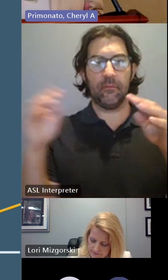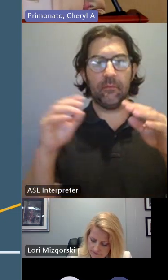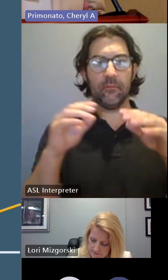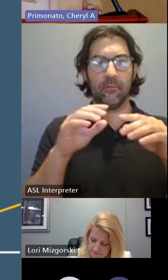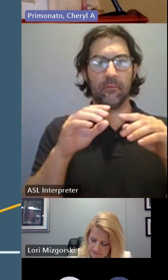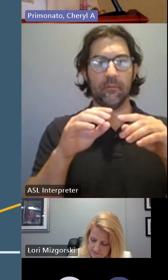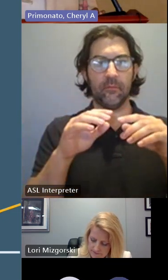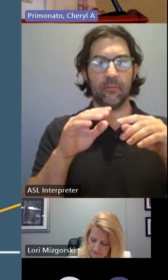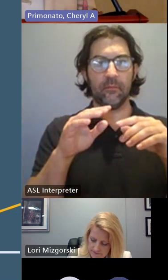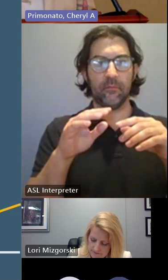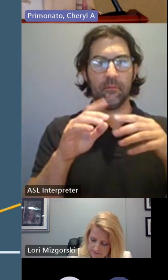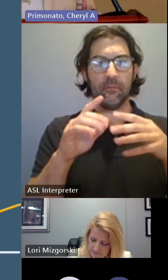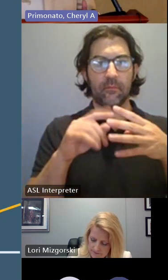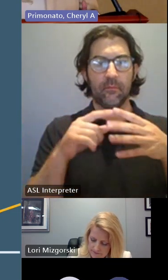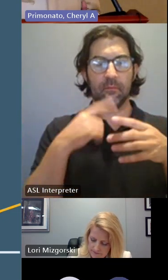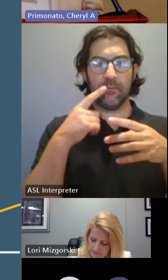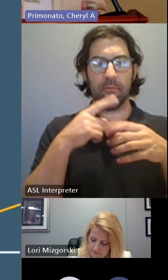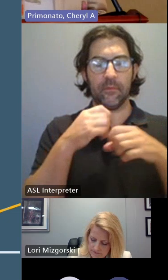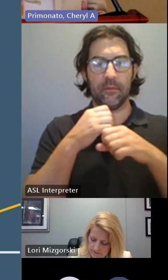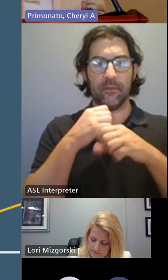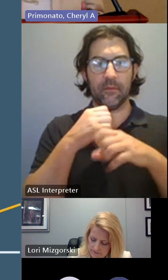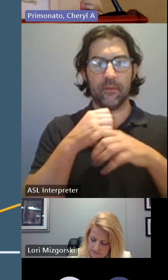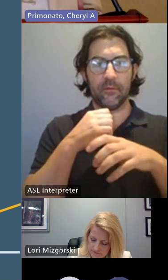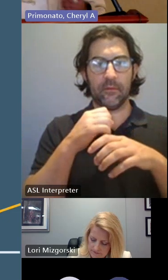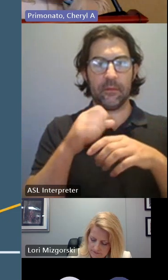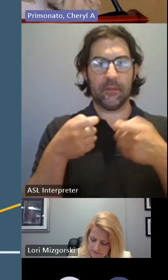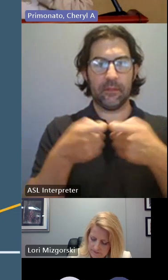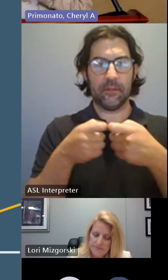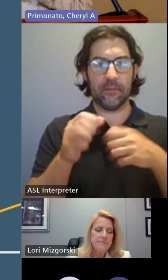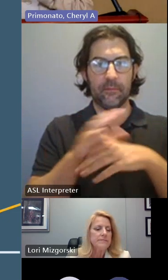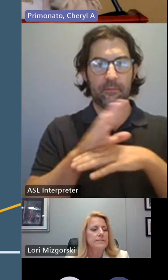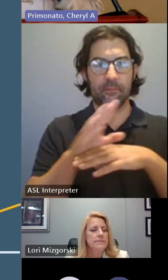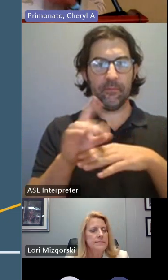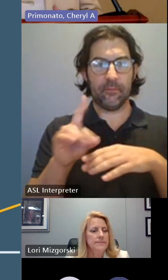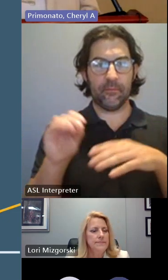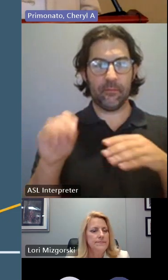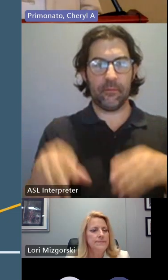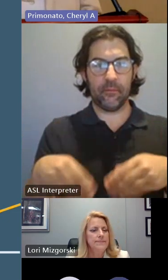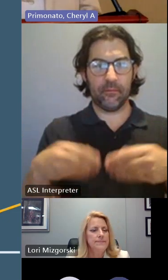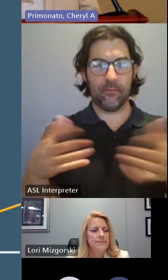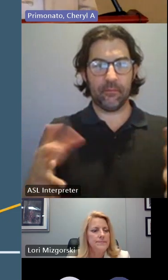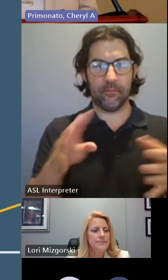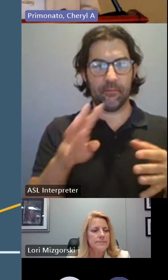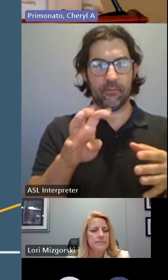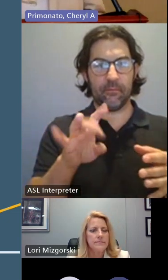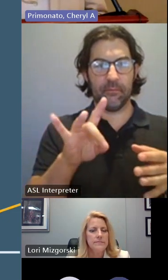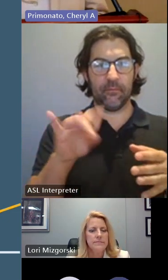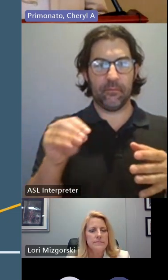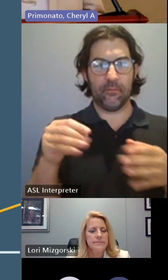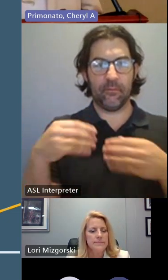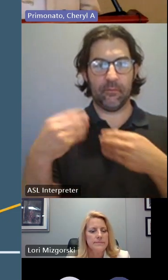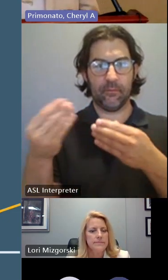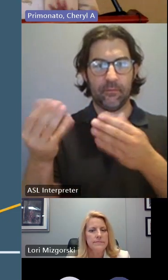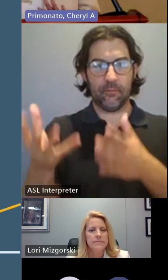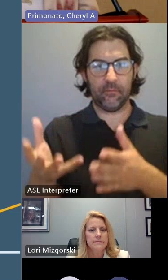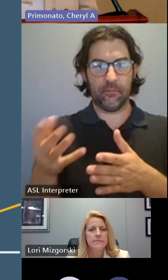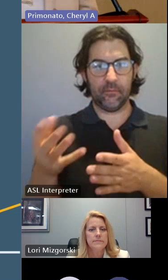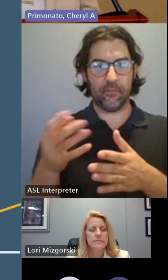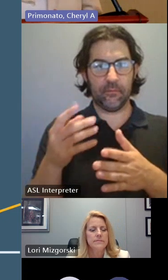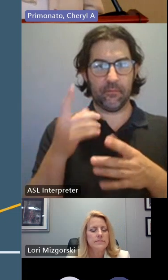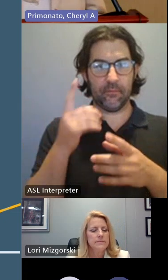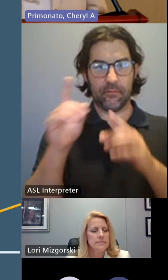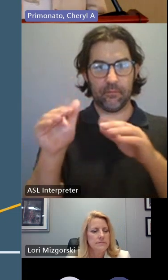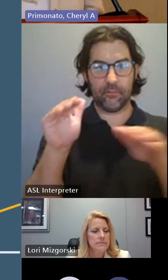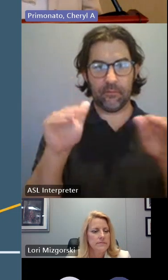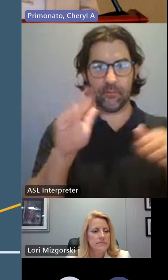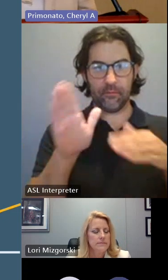B24-0549. It was publicly advertised in e-business. Documents were distributed to 480 suppliers and they were